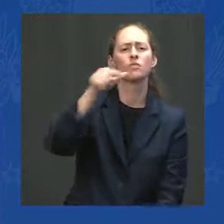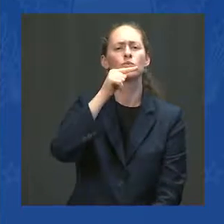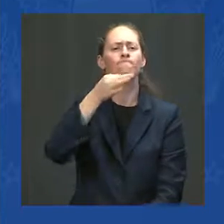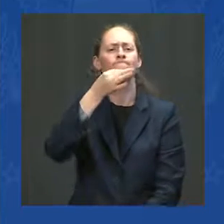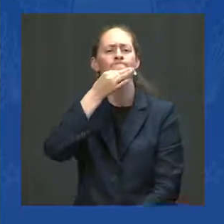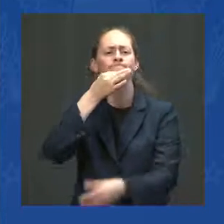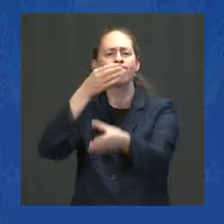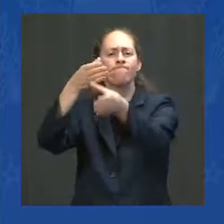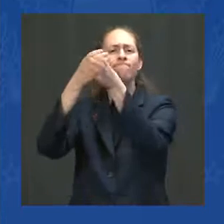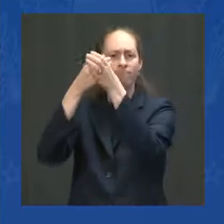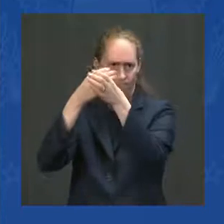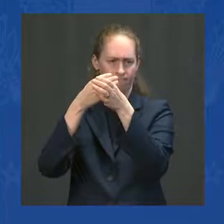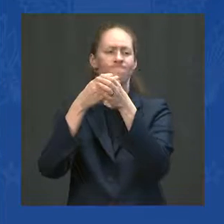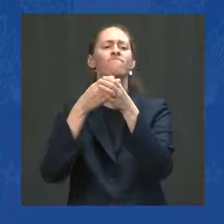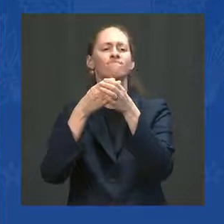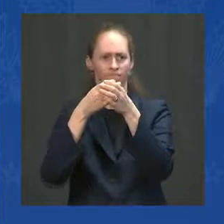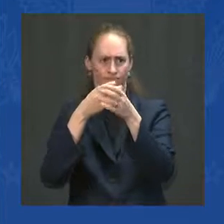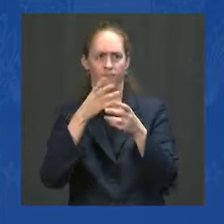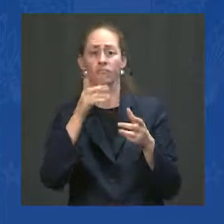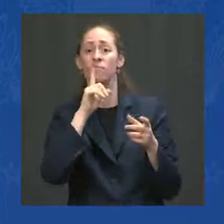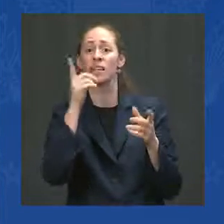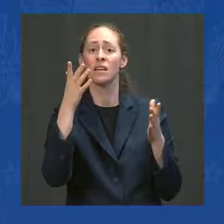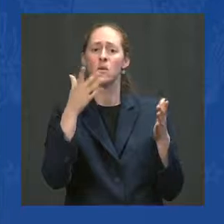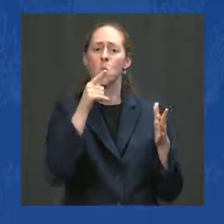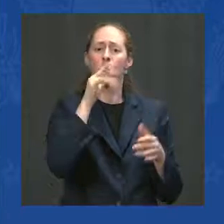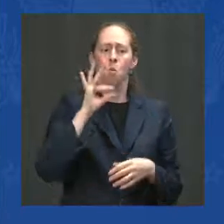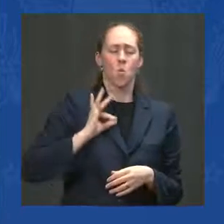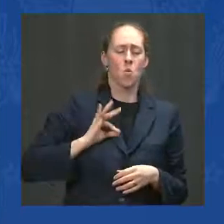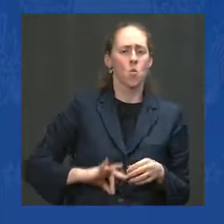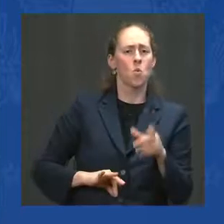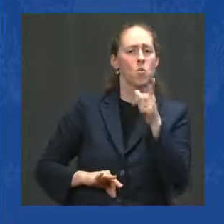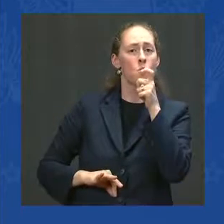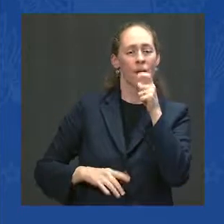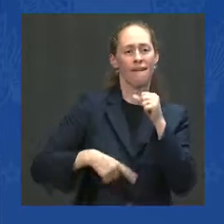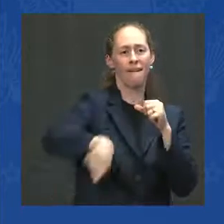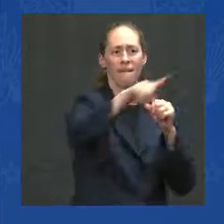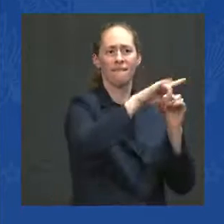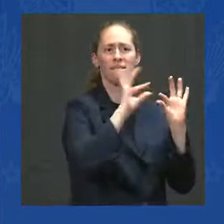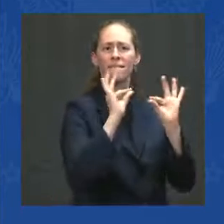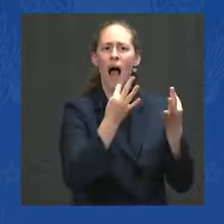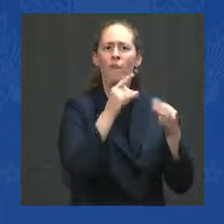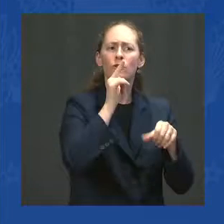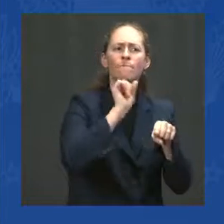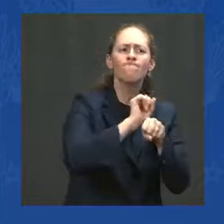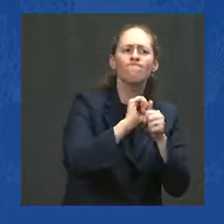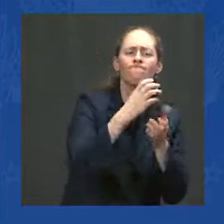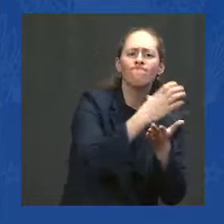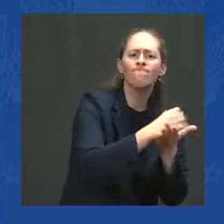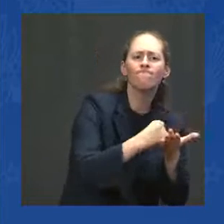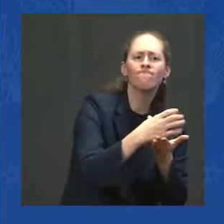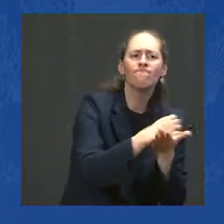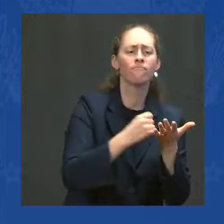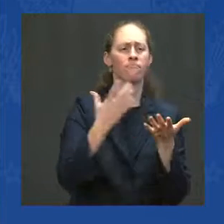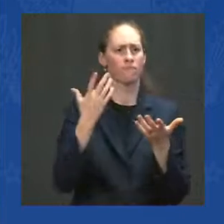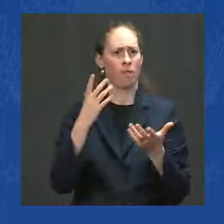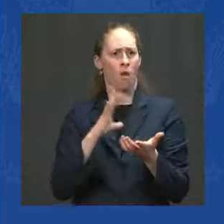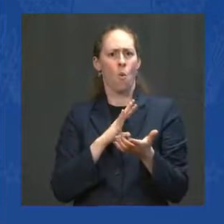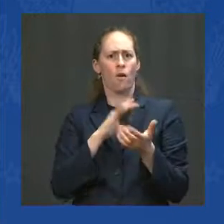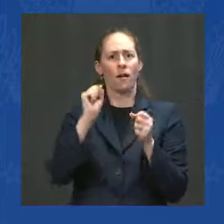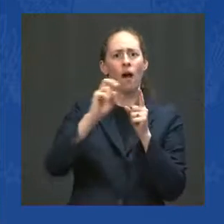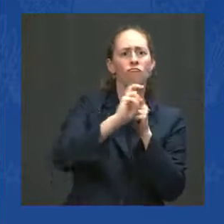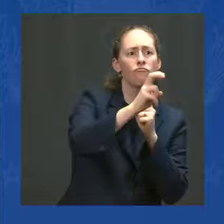working families. Faster commutes, cleaner water, less expense, available and affordable